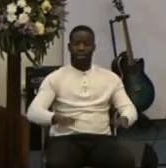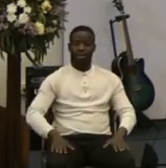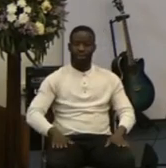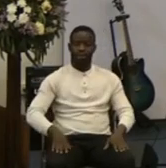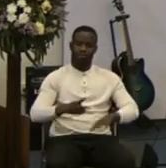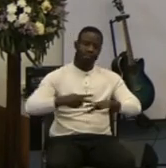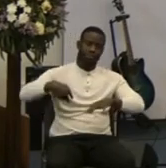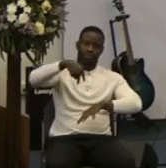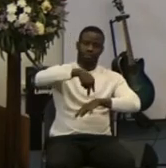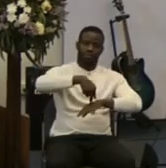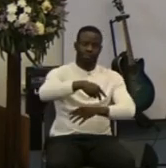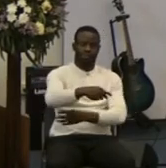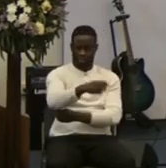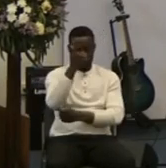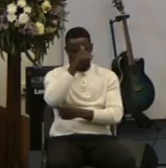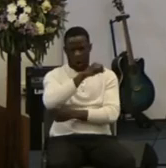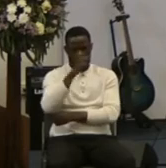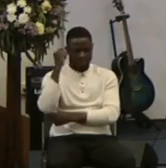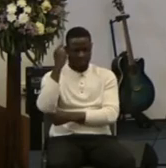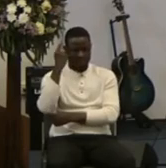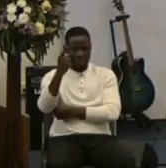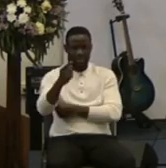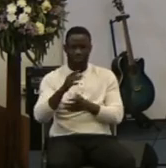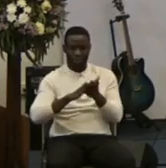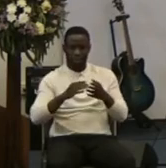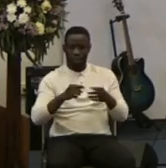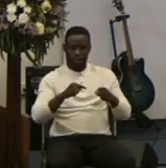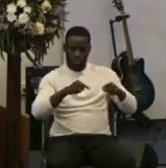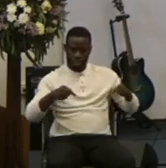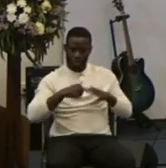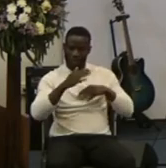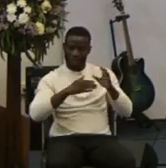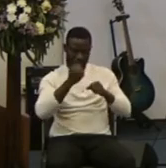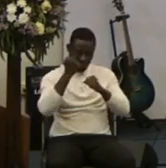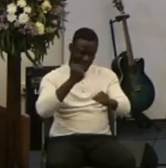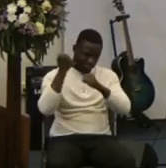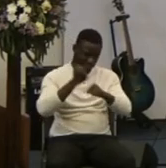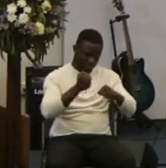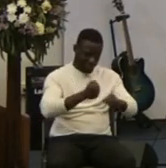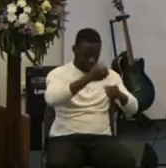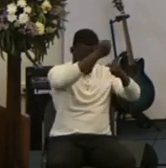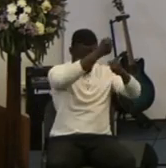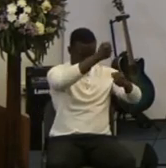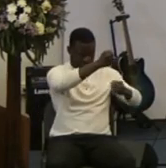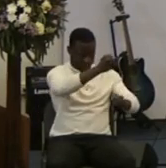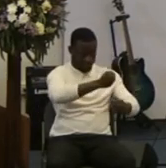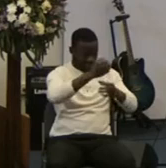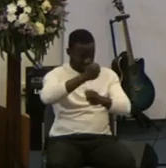This is an ingenious way of jumping a queue, isn't it? Take the roof tiles off. Lower the bloke straight